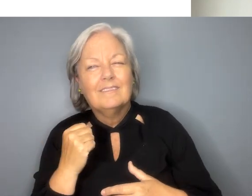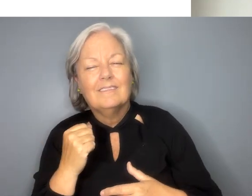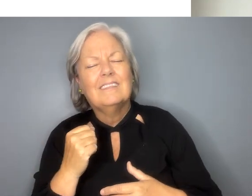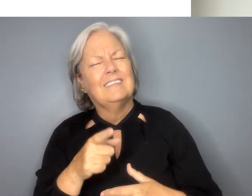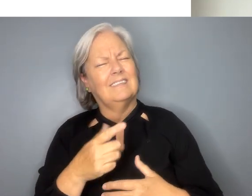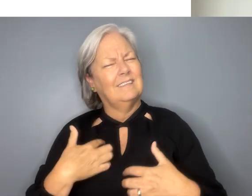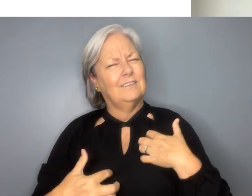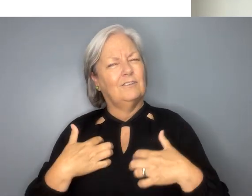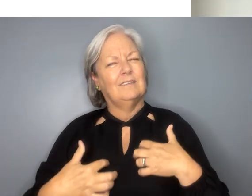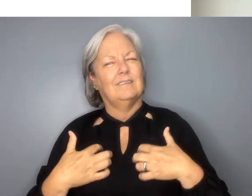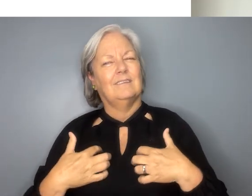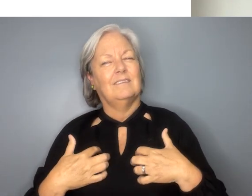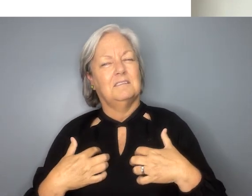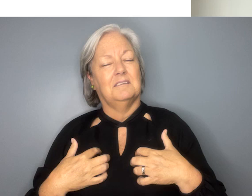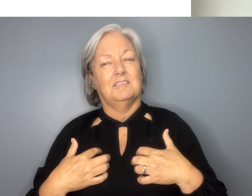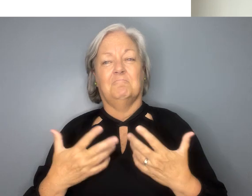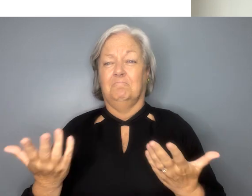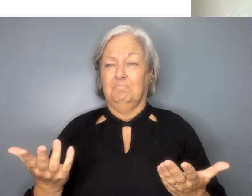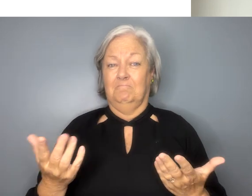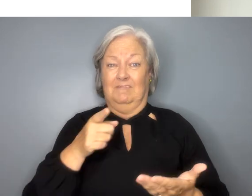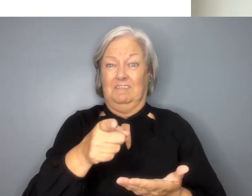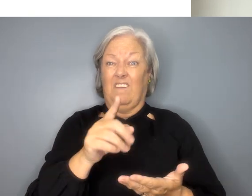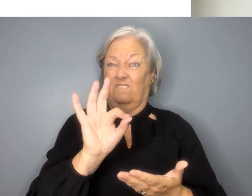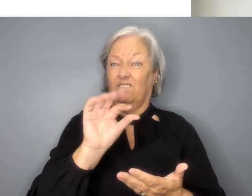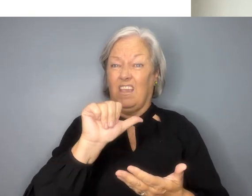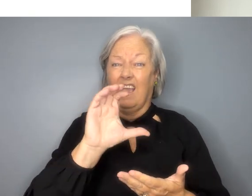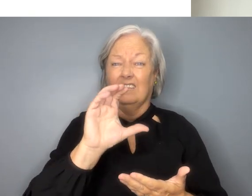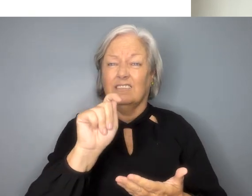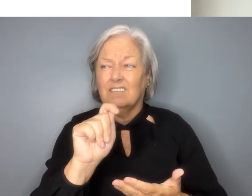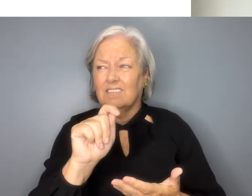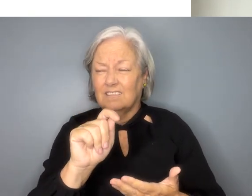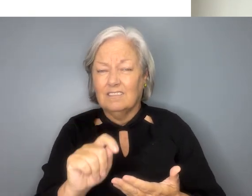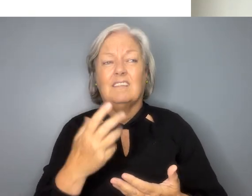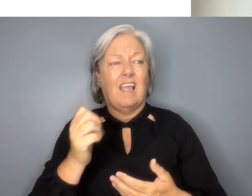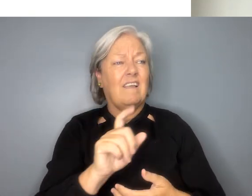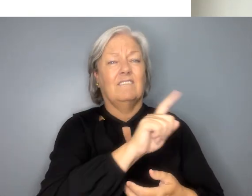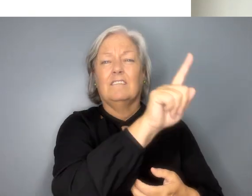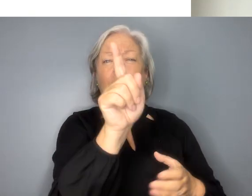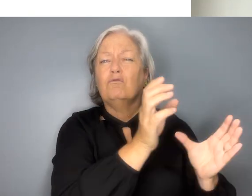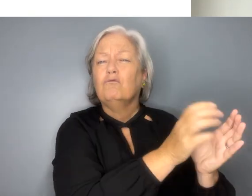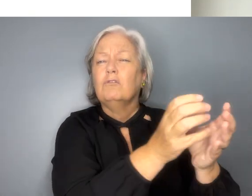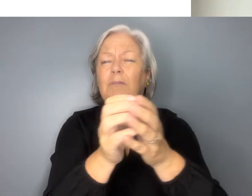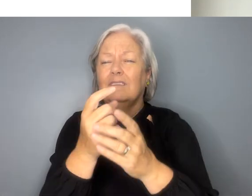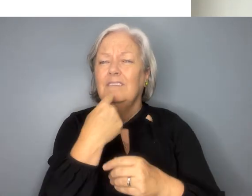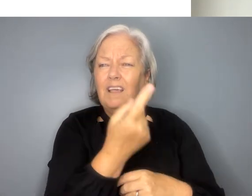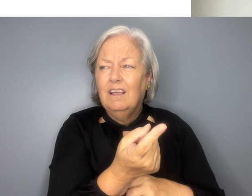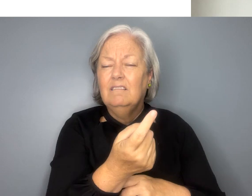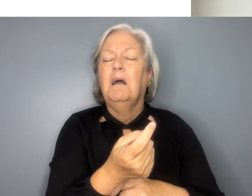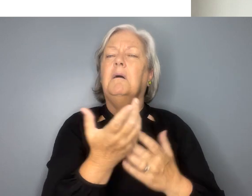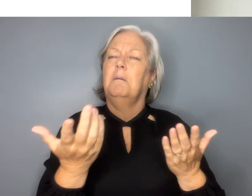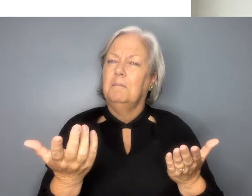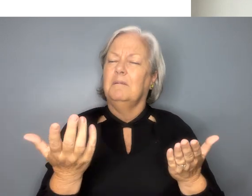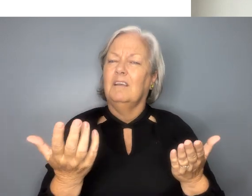that, I mean, that fact has been used by transphobic groups as a kind